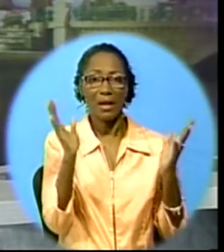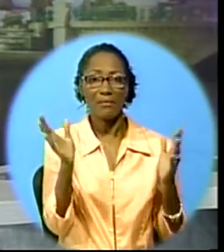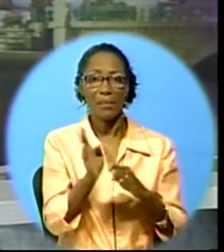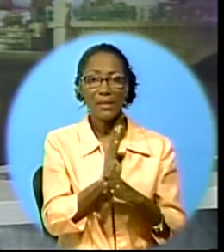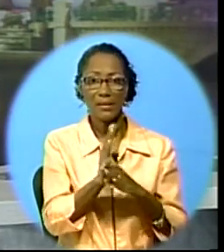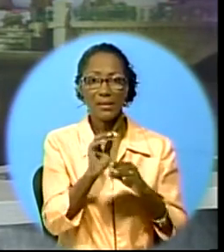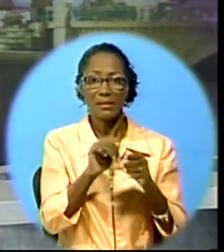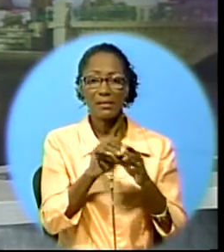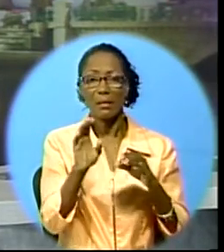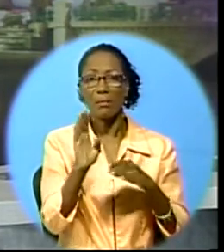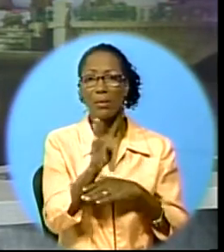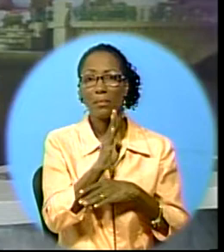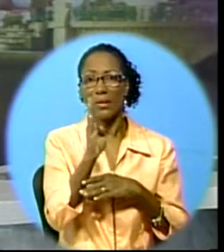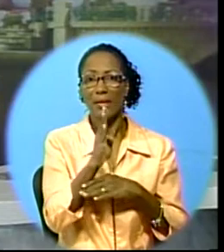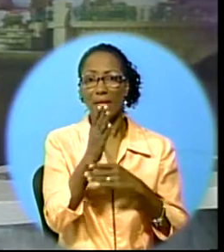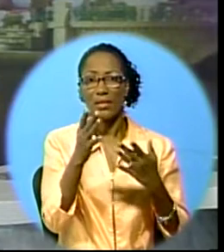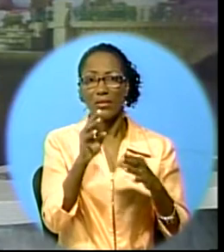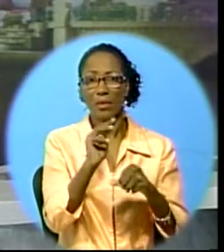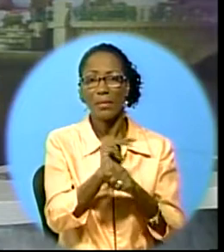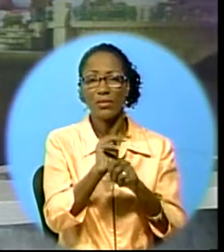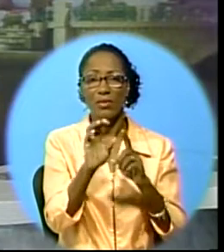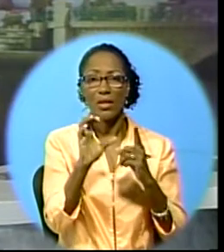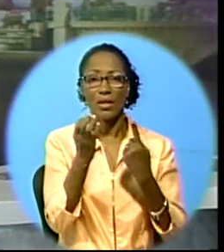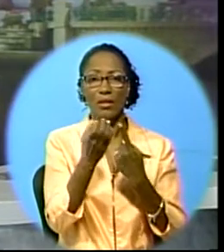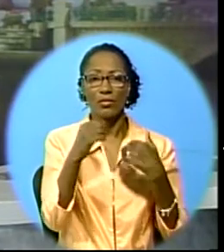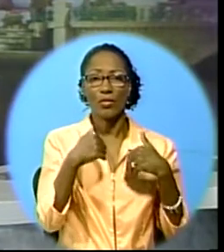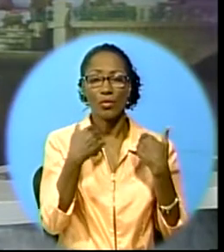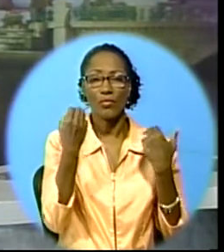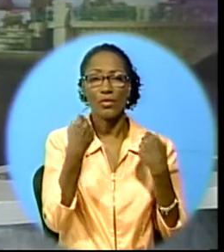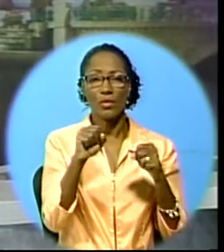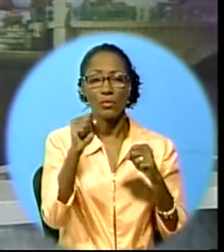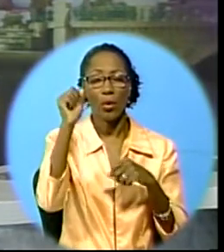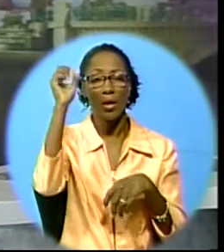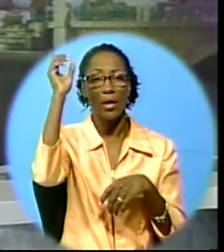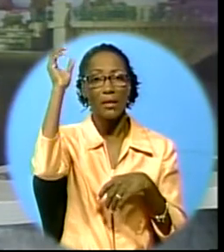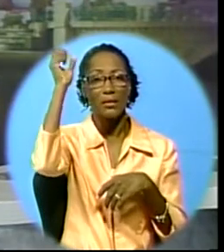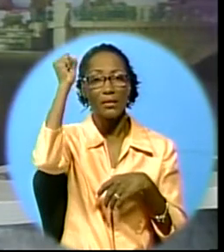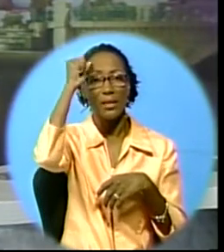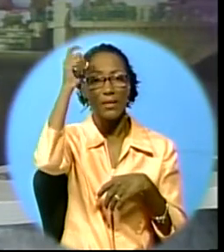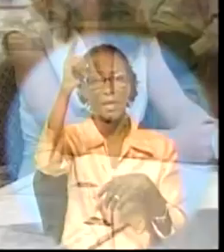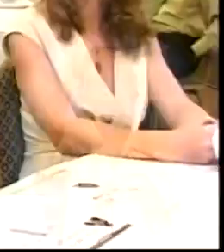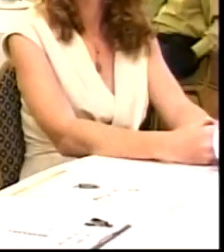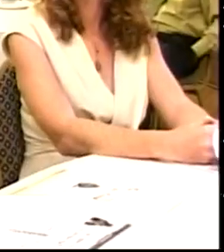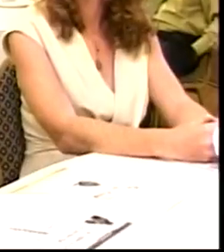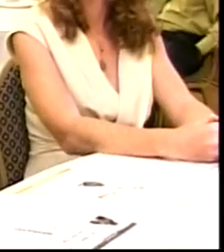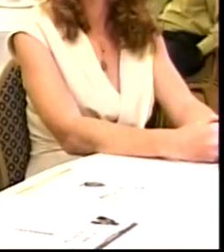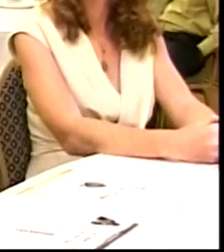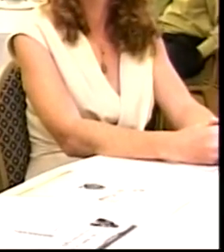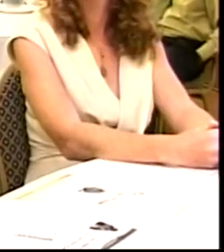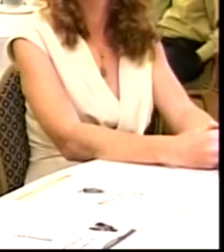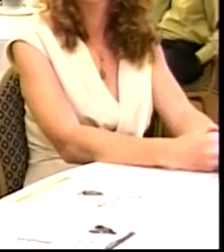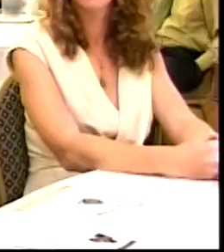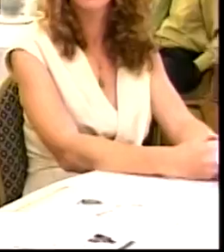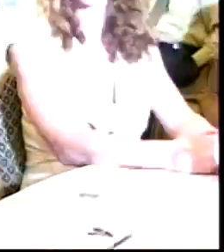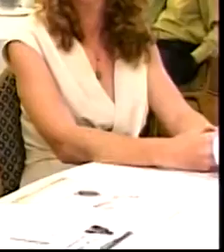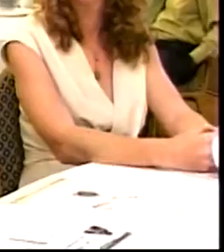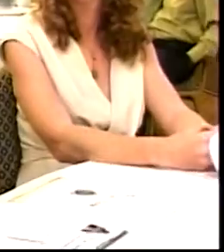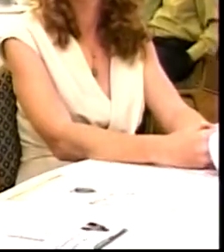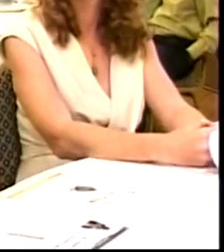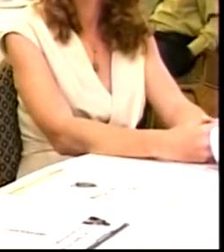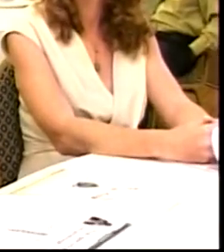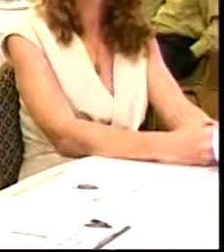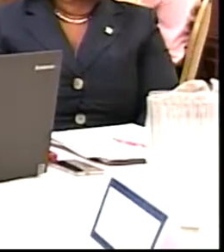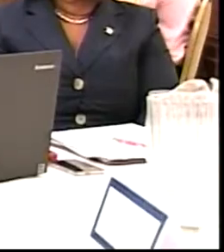in Barbados. This from Minister of Culture, Youth and Sport, Stephen Lashley. He was speaking to an audience on day 4 of the Week of